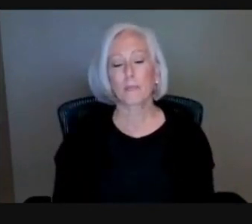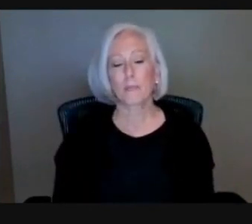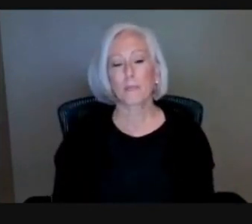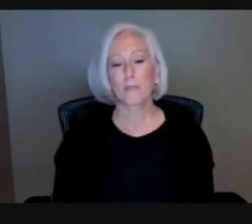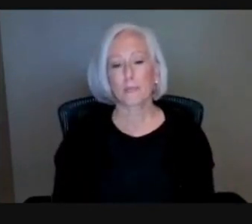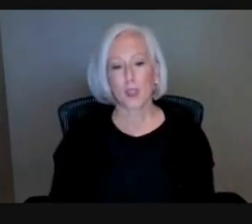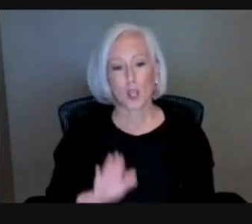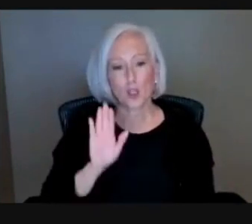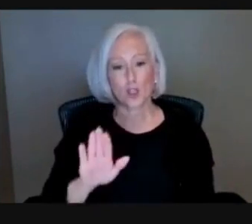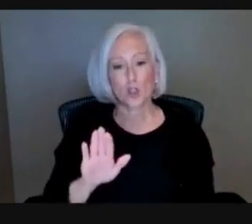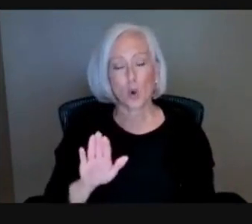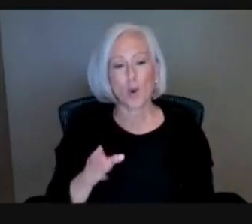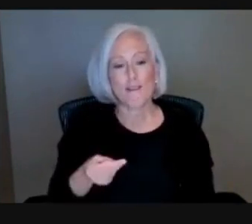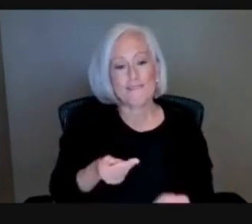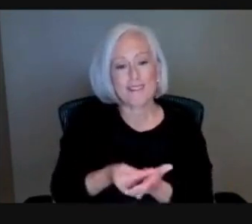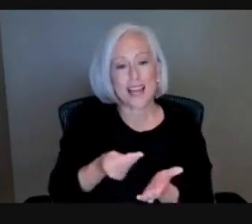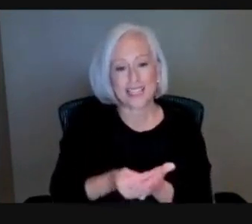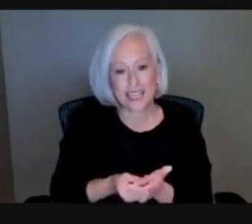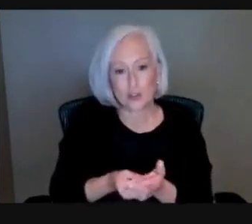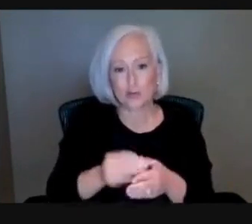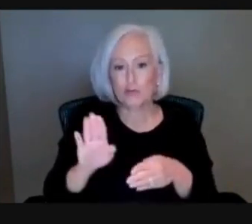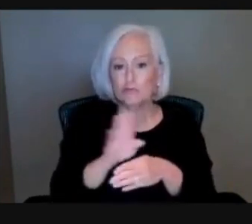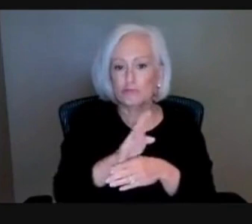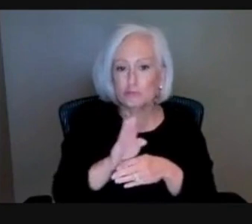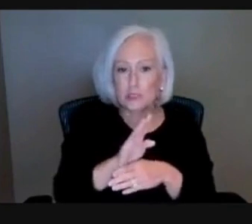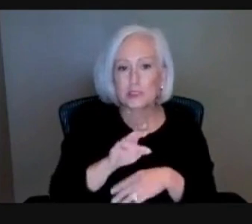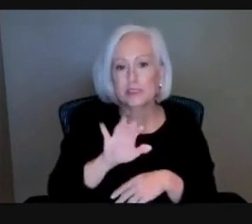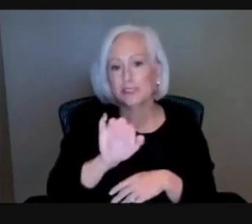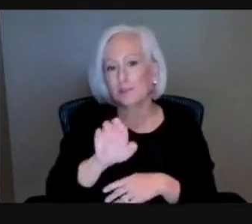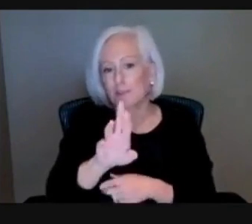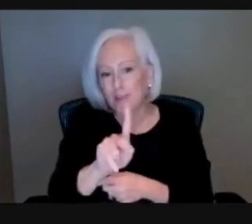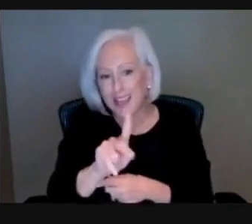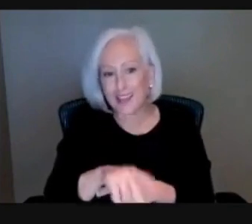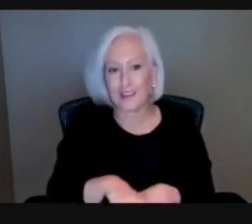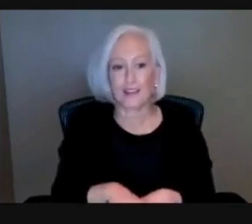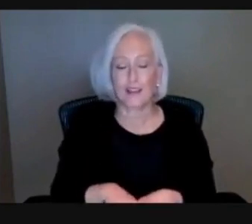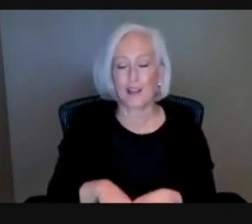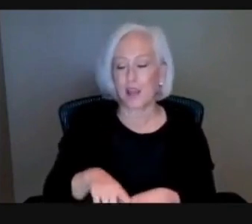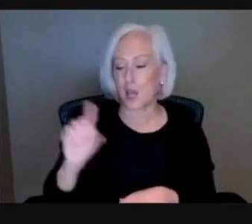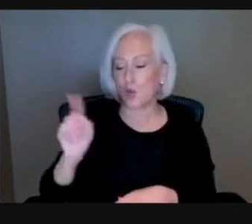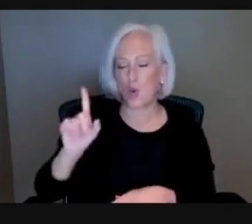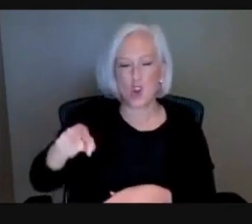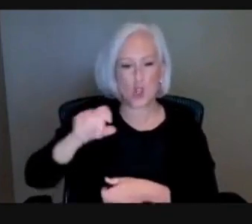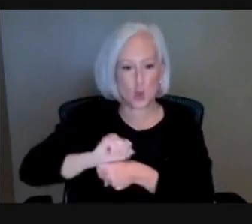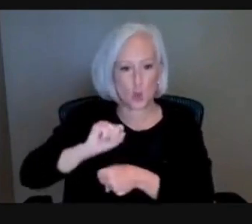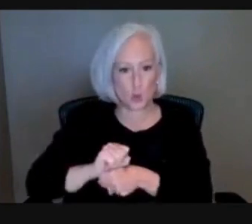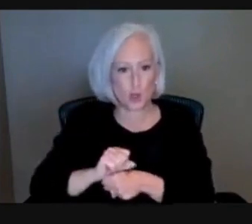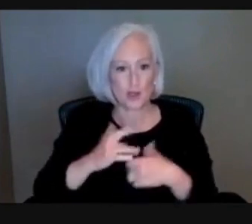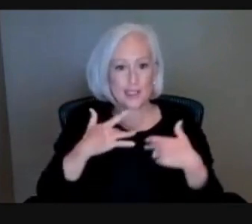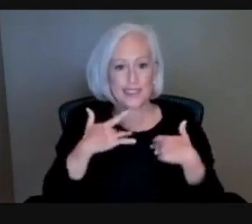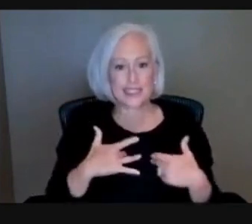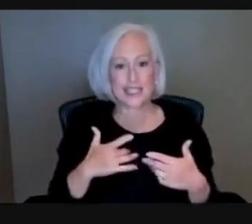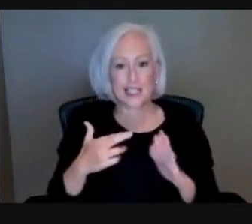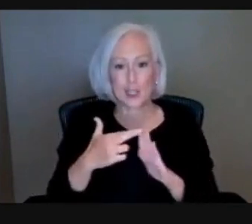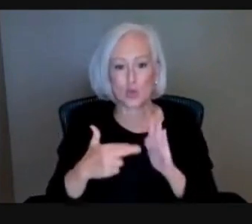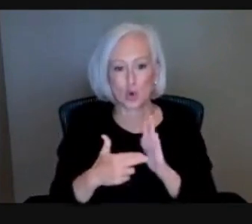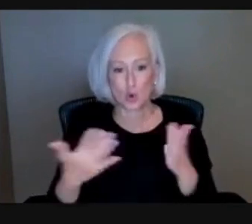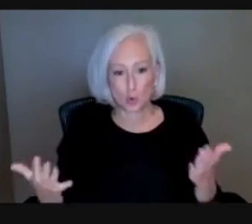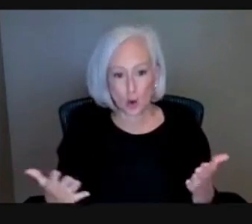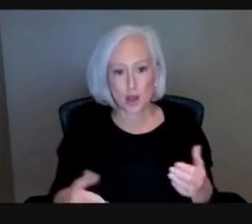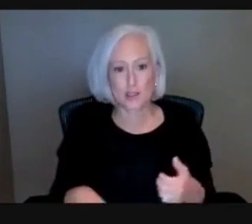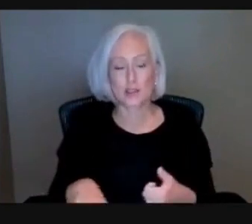your employment and your income information. Normally, the rule of thumb is 2-2-2. 2 months bank